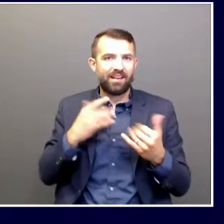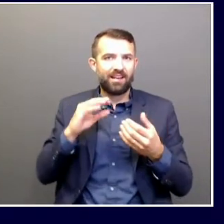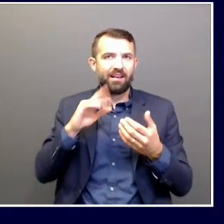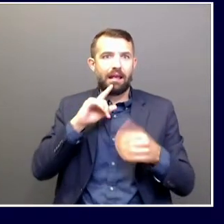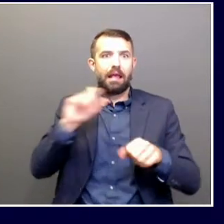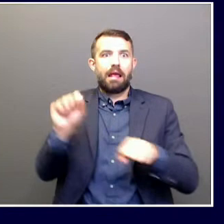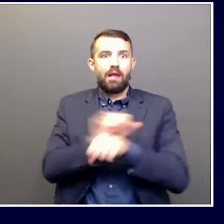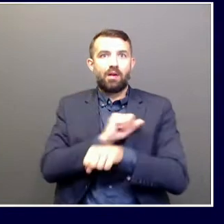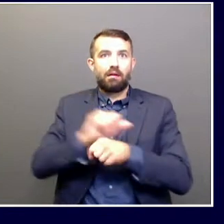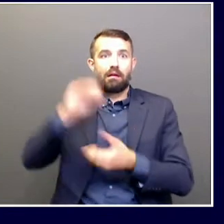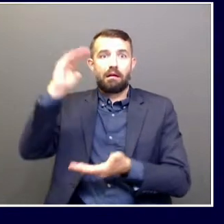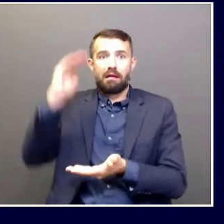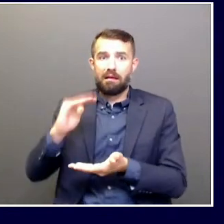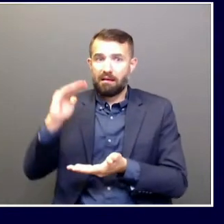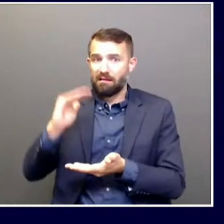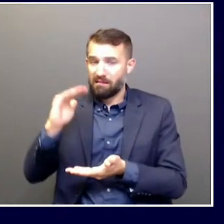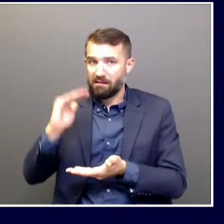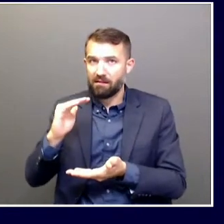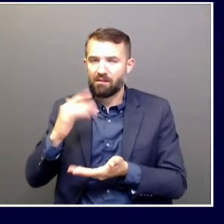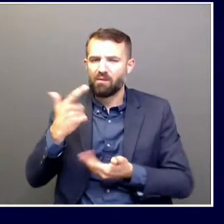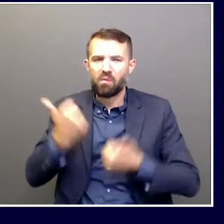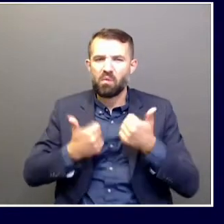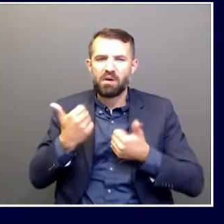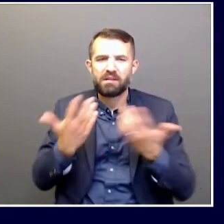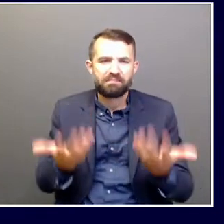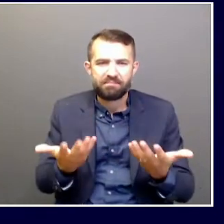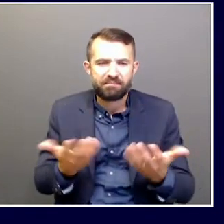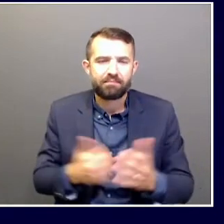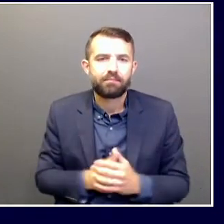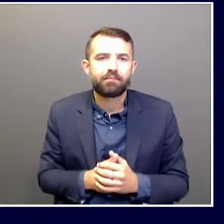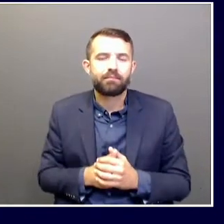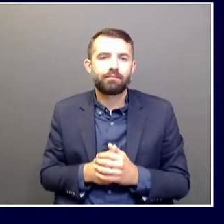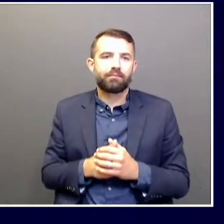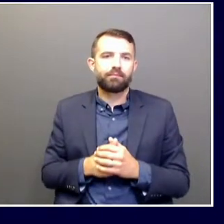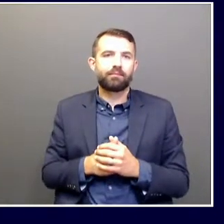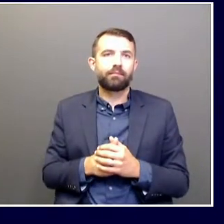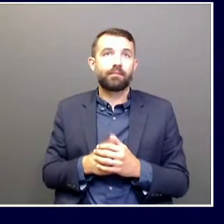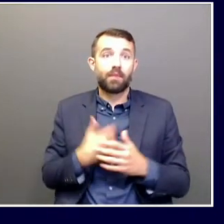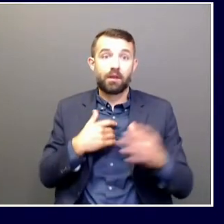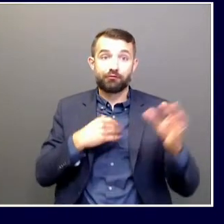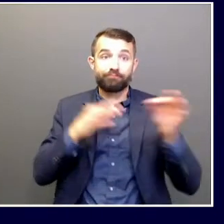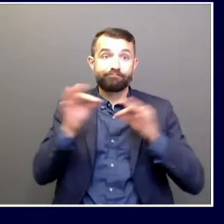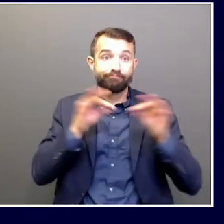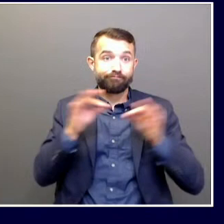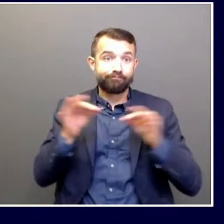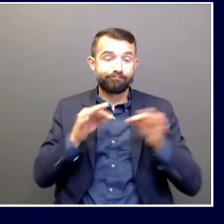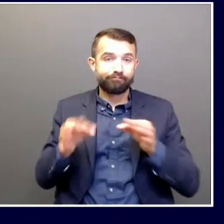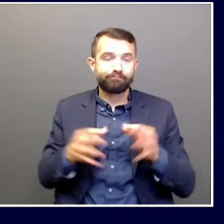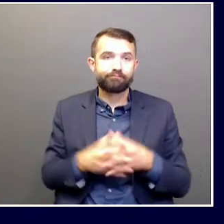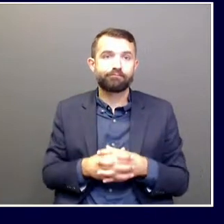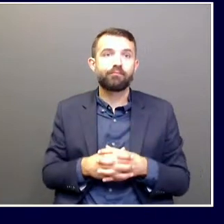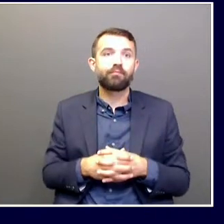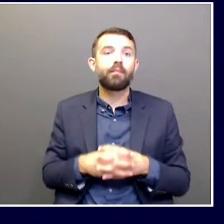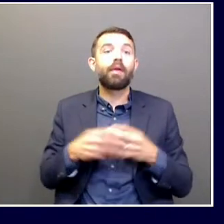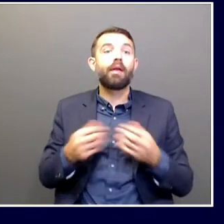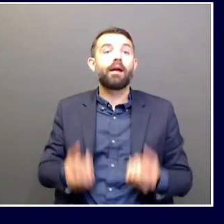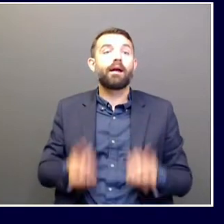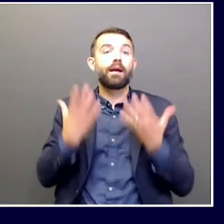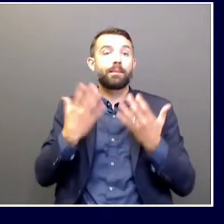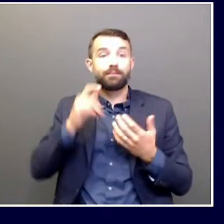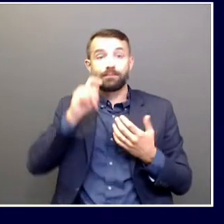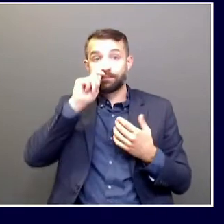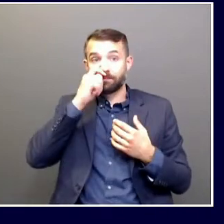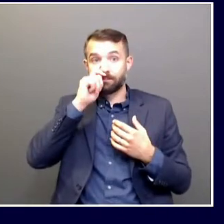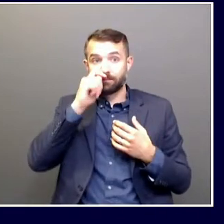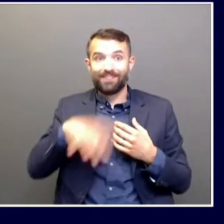the positivity rate, the numerator is the number of positive PCR tests reported in electronically. Denominator, number of PCR